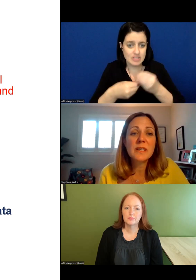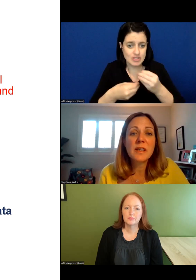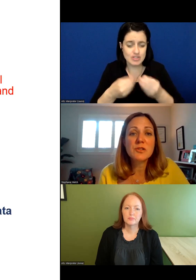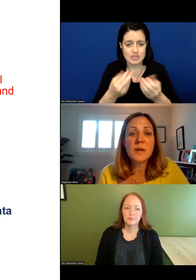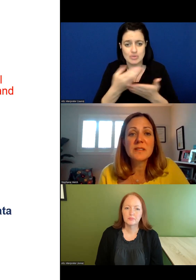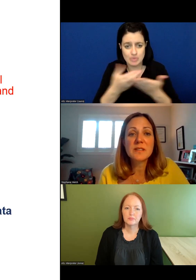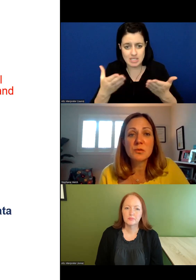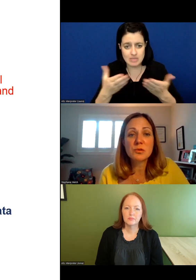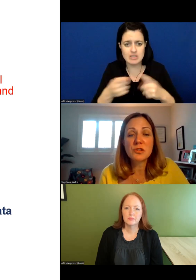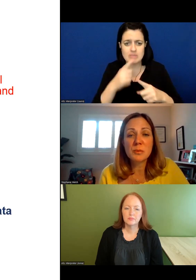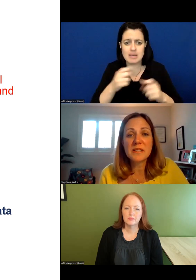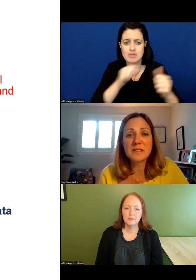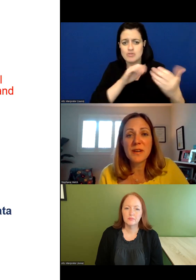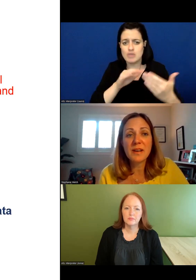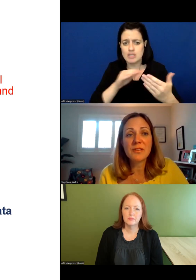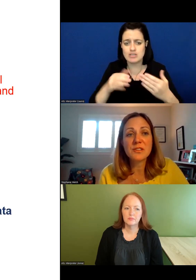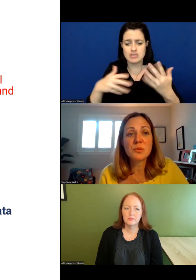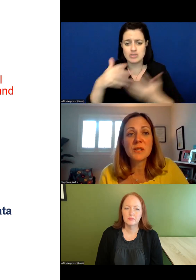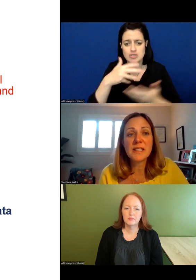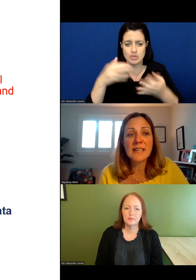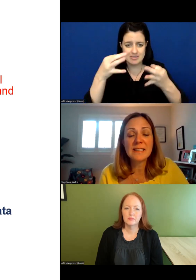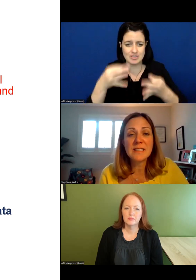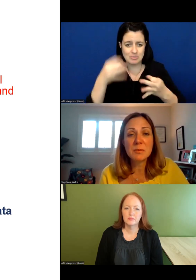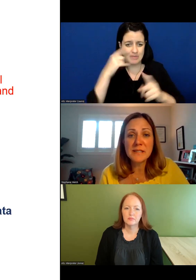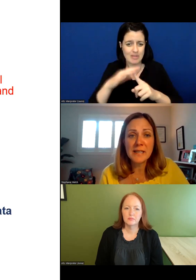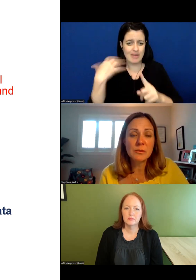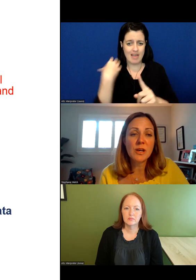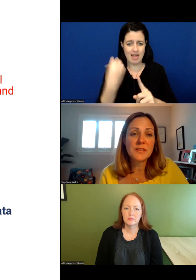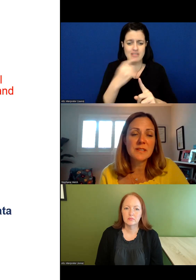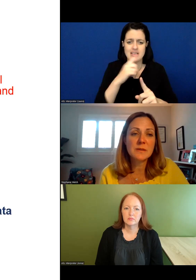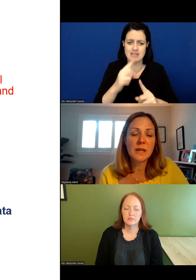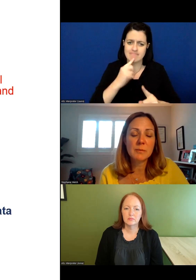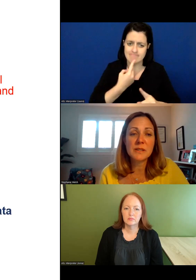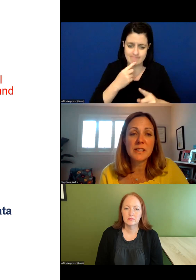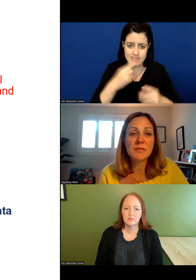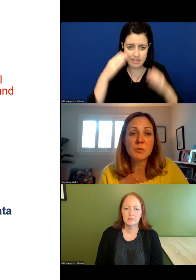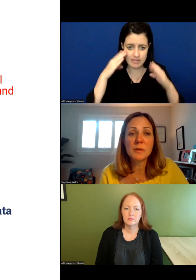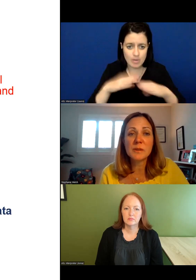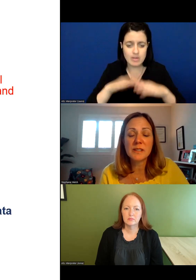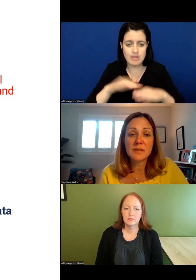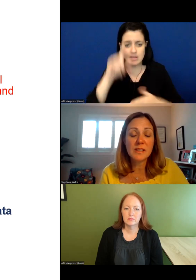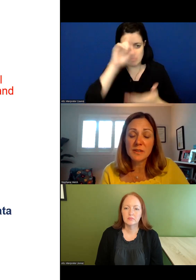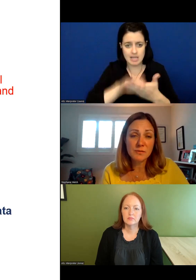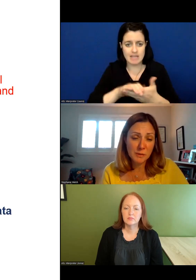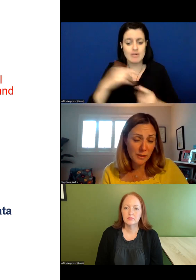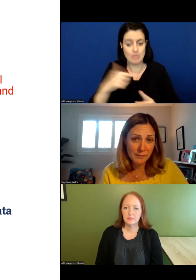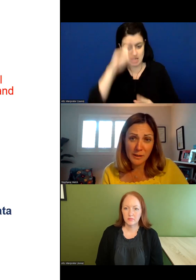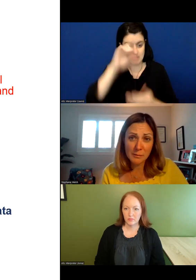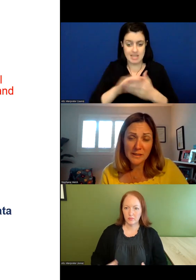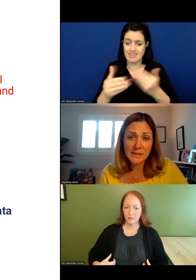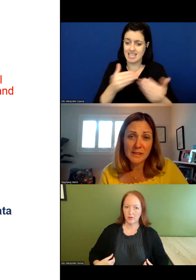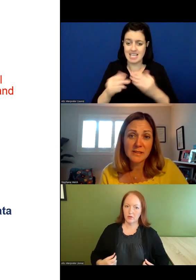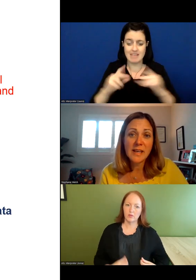to really address the social determinants of health and to really, again, double down on this belief that we believe that even if people